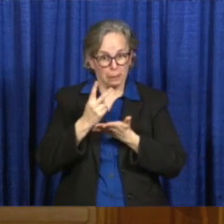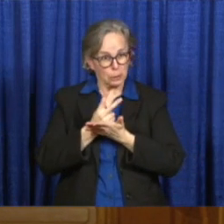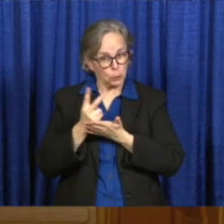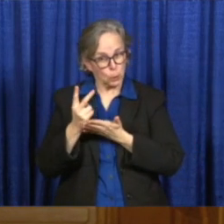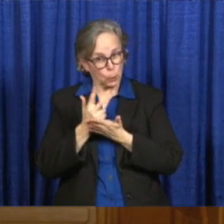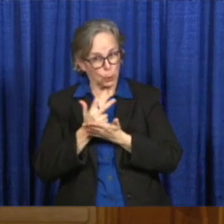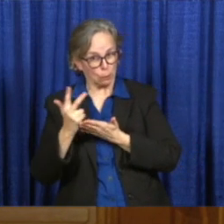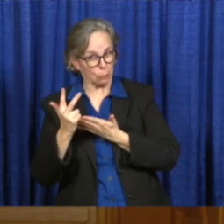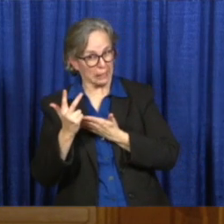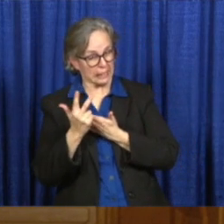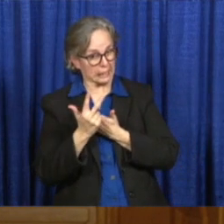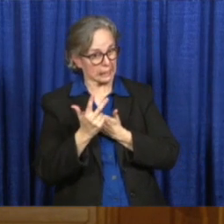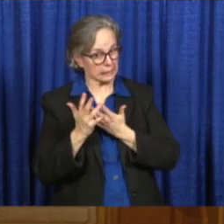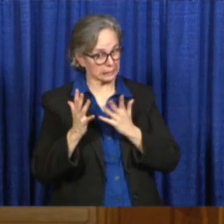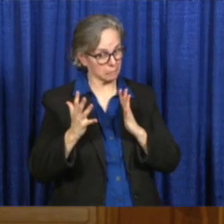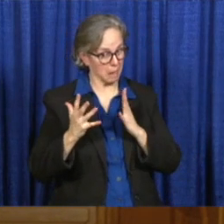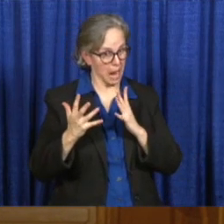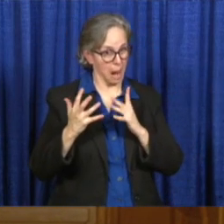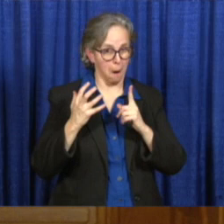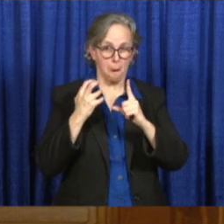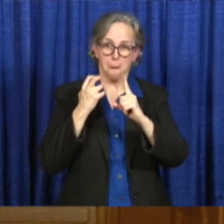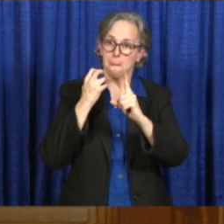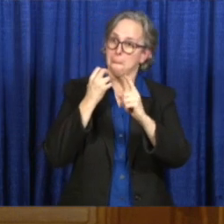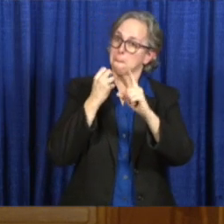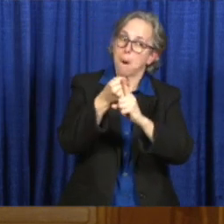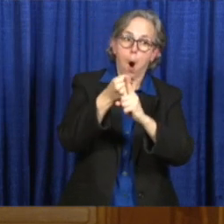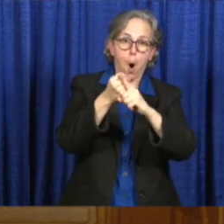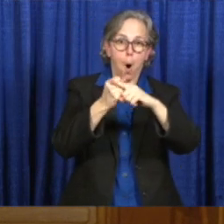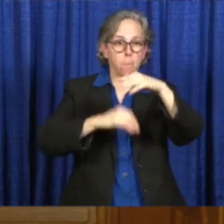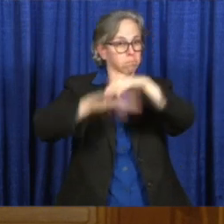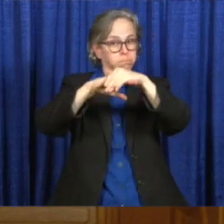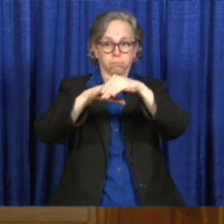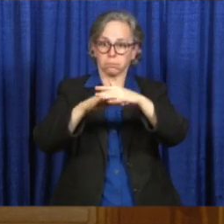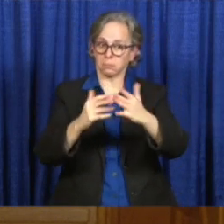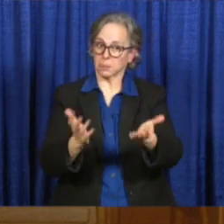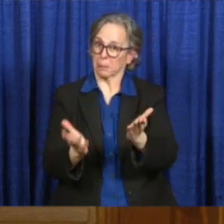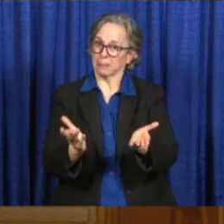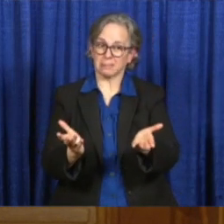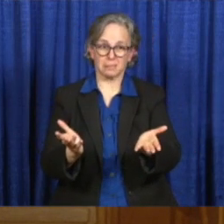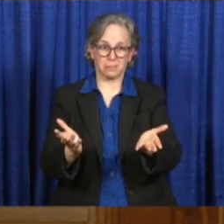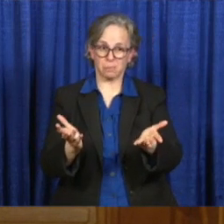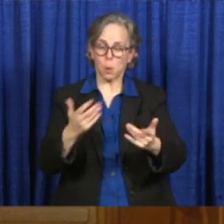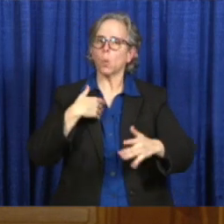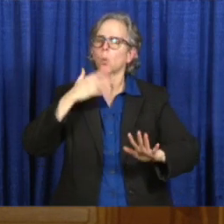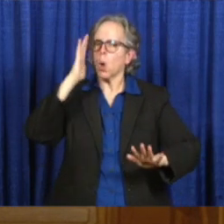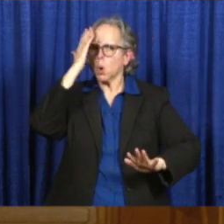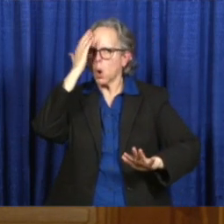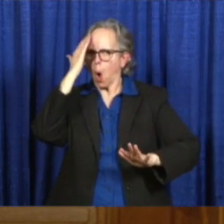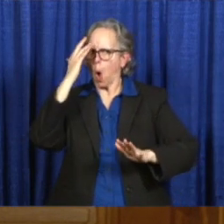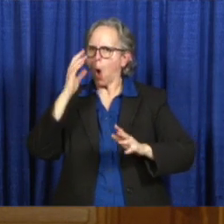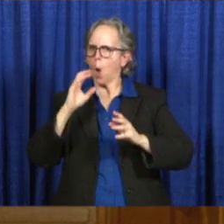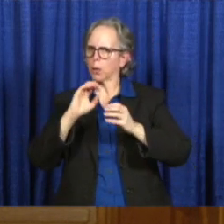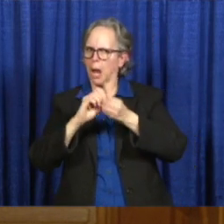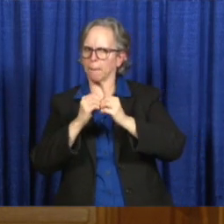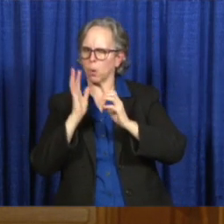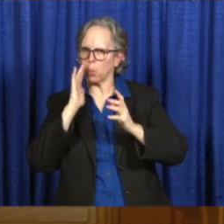know as far as the surge really hitting. But clearly, the number of admissions is going to be going up. Thank you.